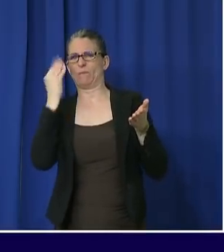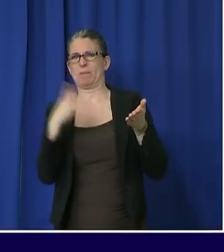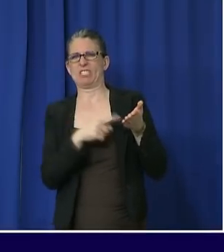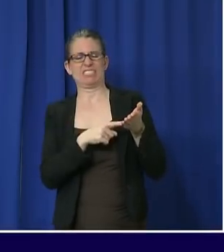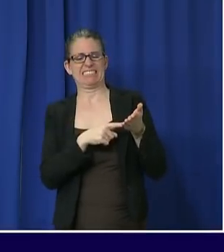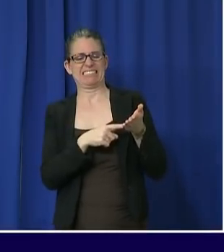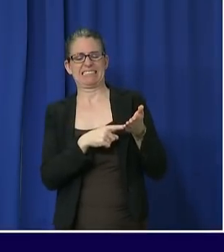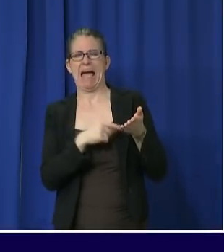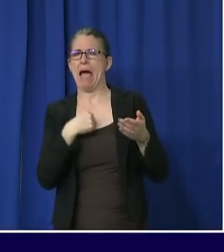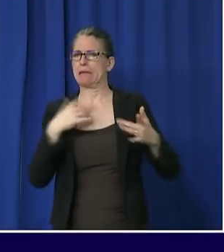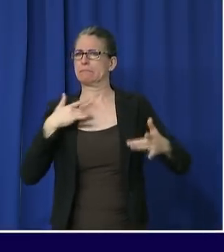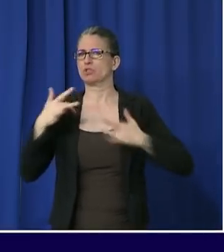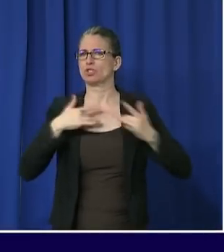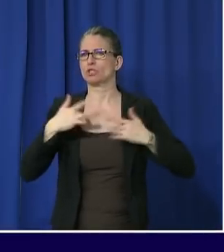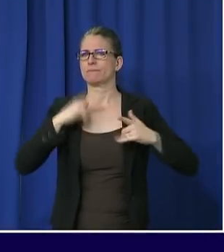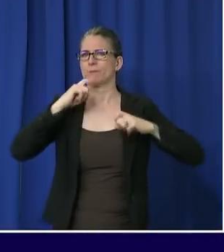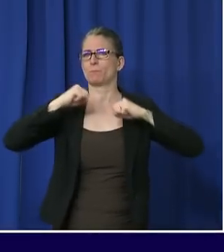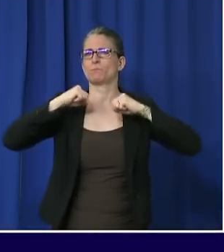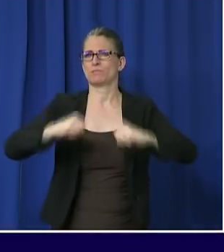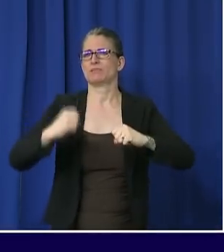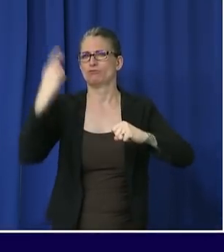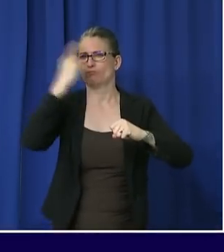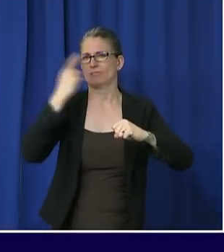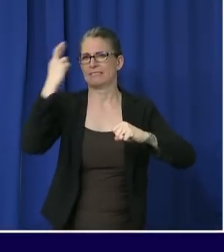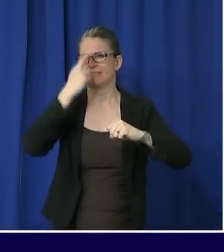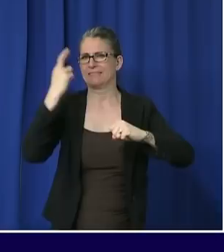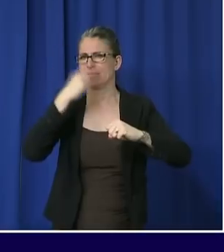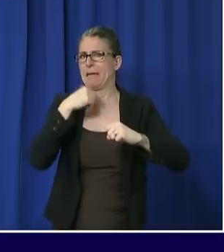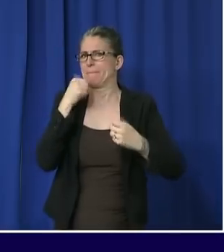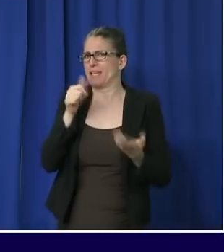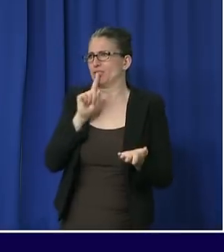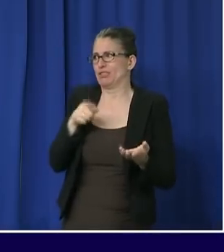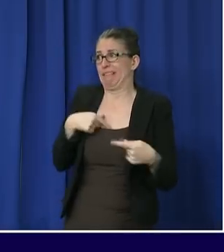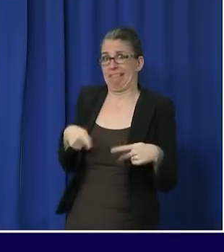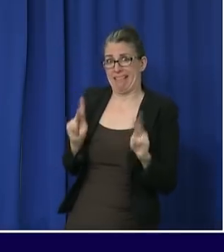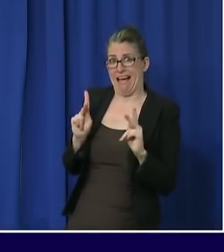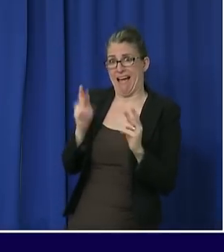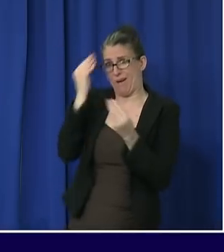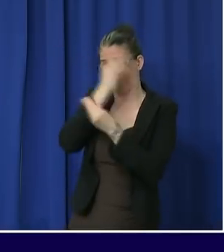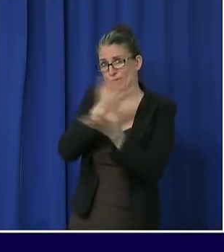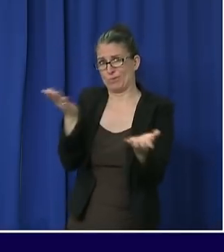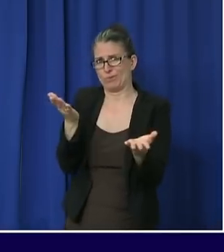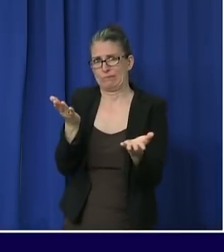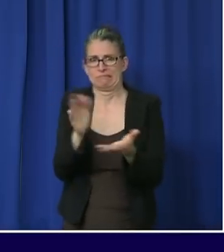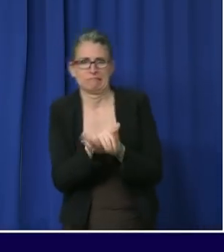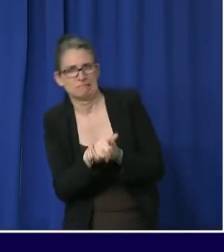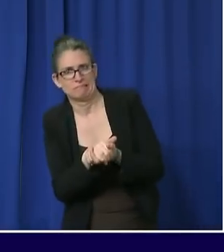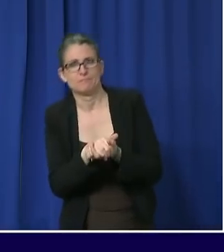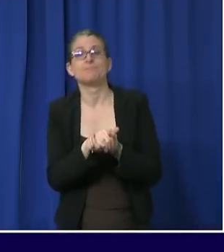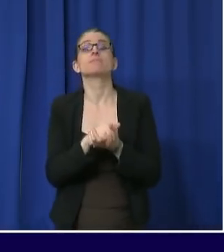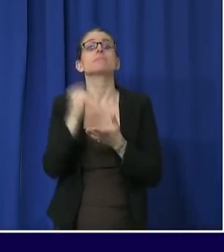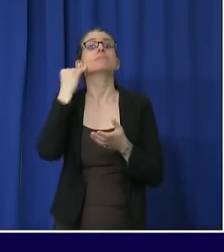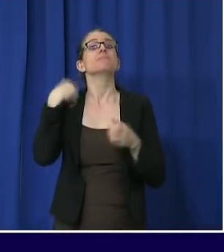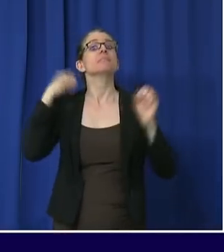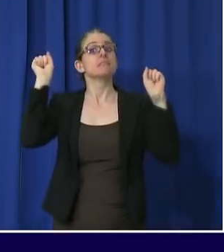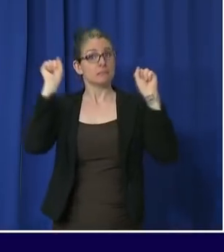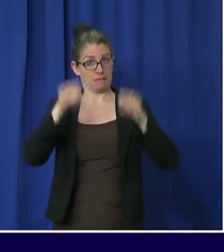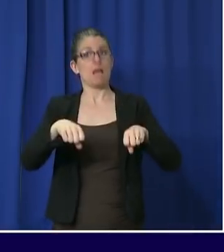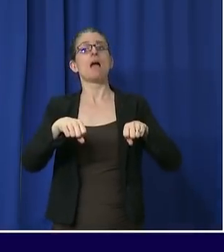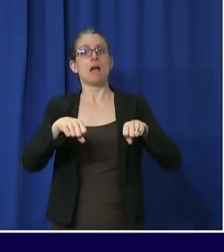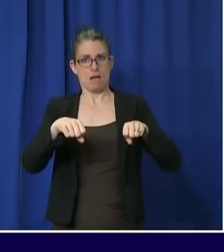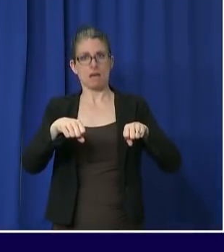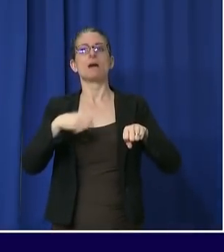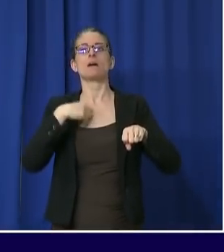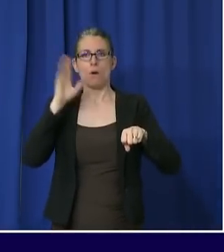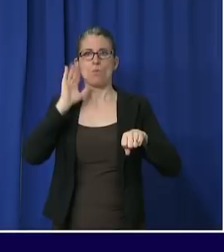make sure that it's acceptable to share it. So if we are able to share it, you will hear back from us, Amy. Okay, thank